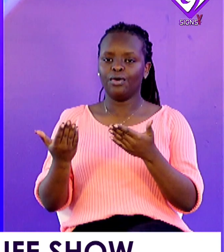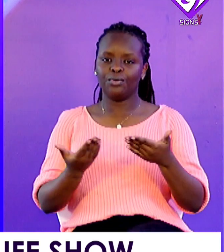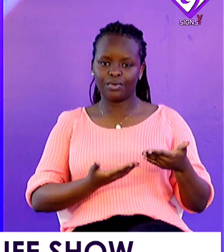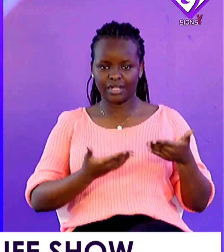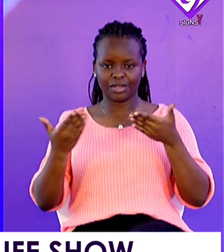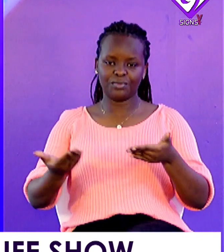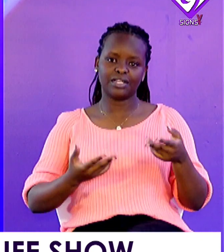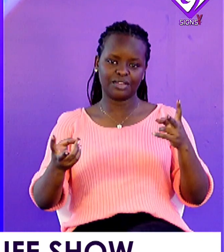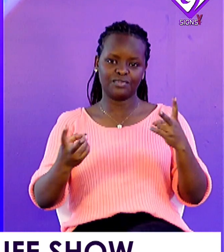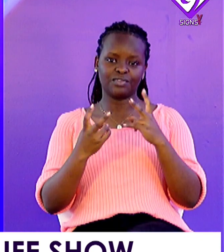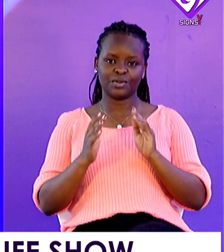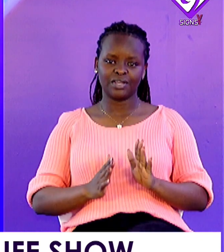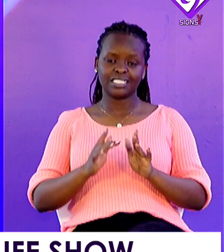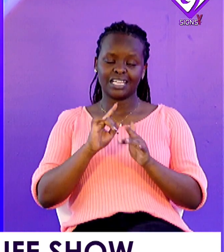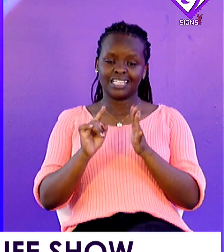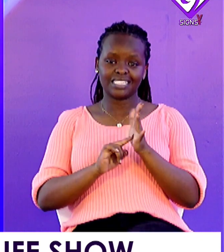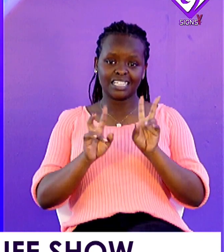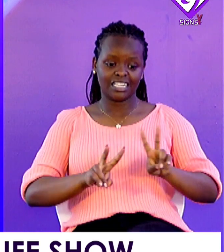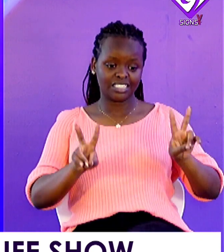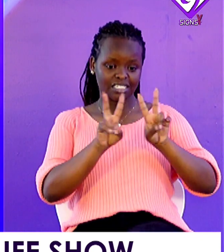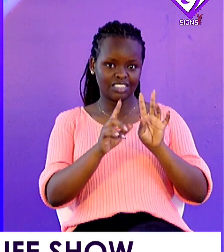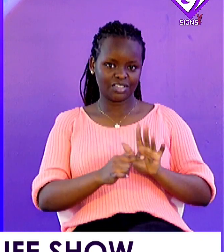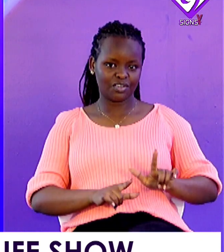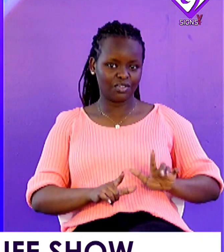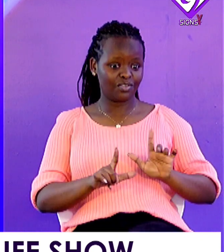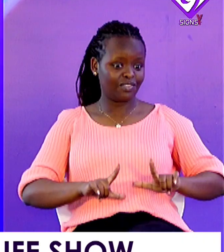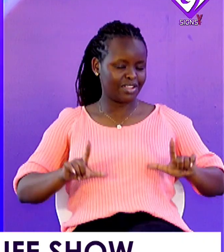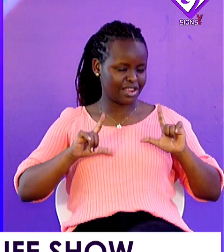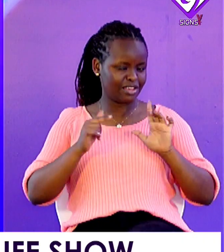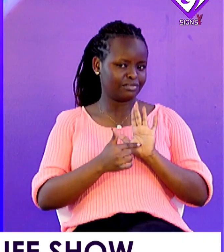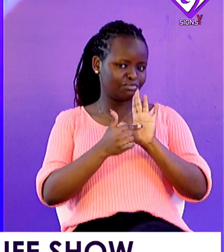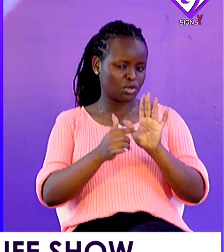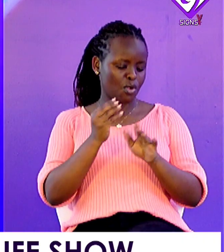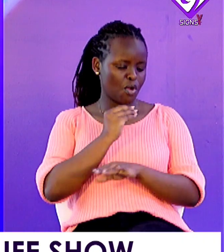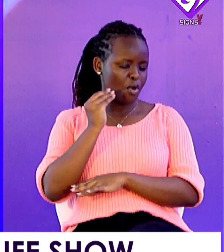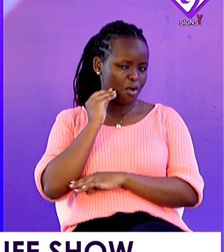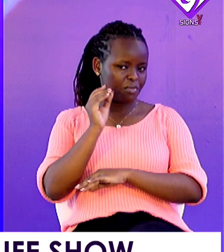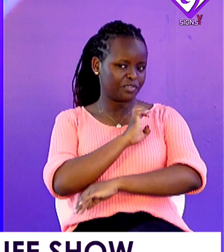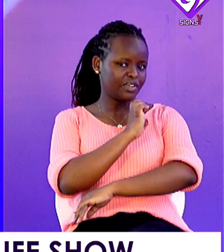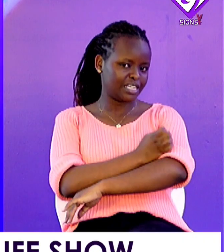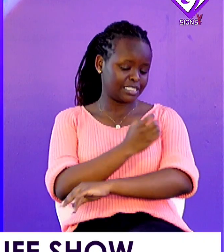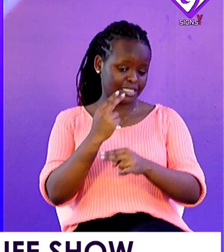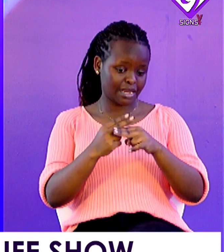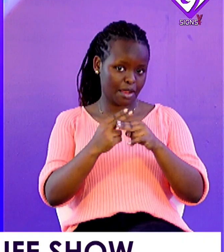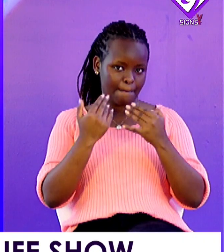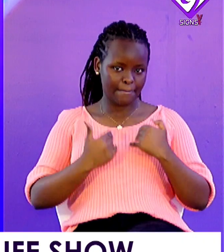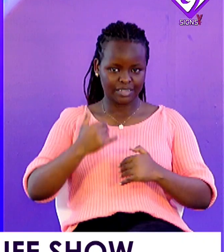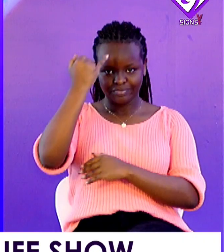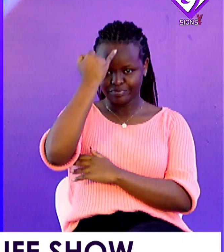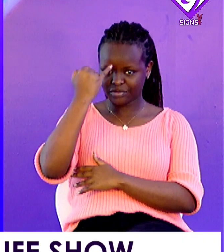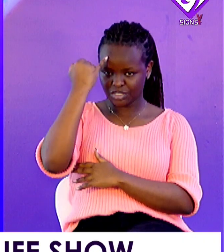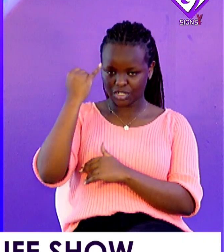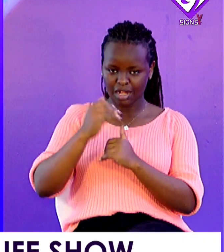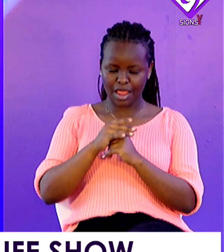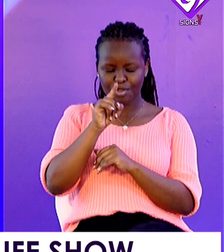Welcome, viewers. This is the Treasures of Life show, your home of energy. My name is Jonah Simba. How have you been?